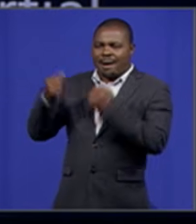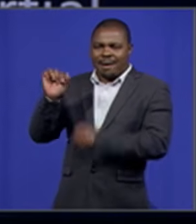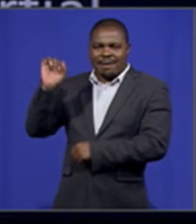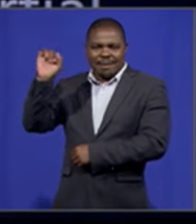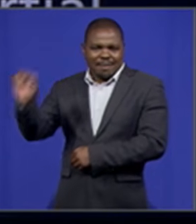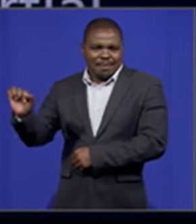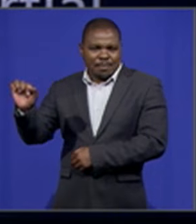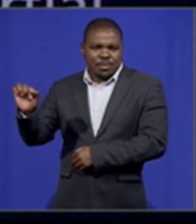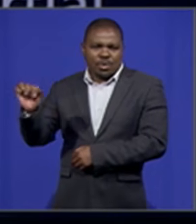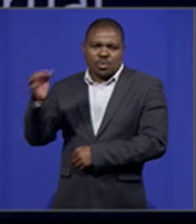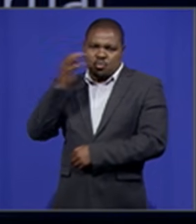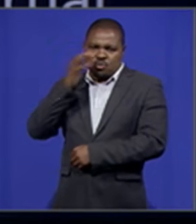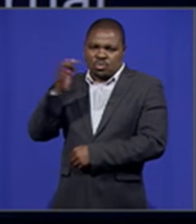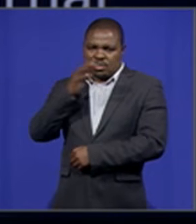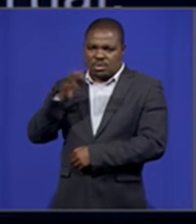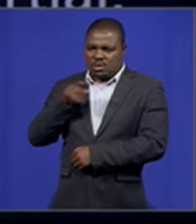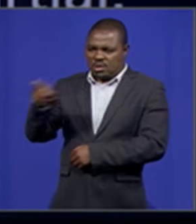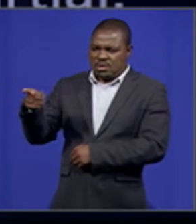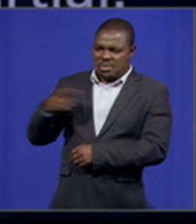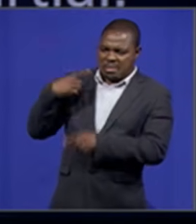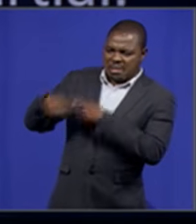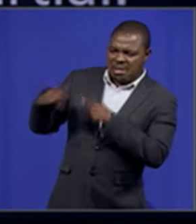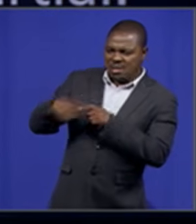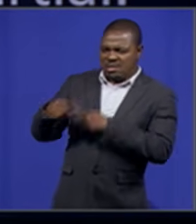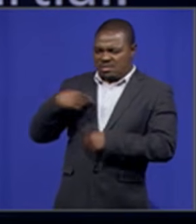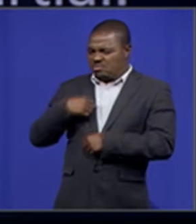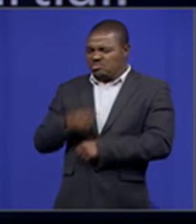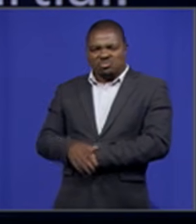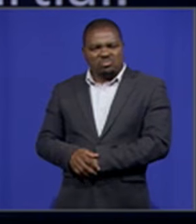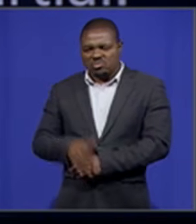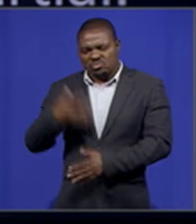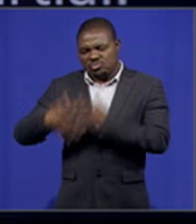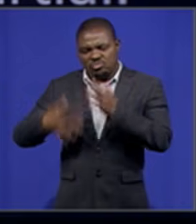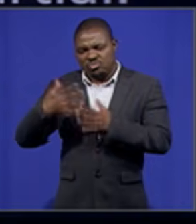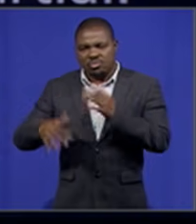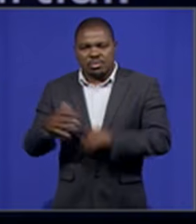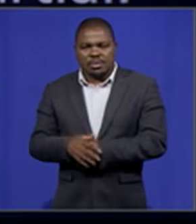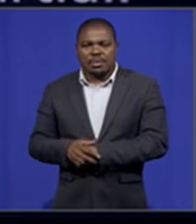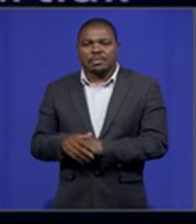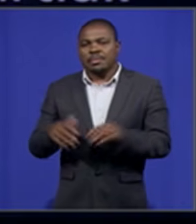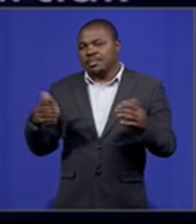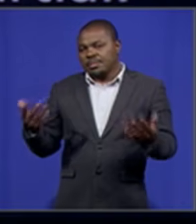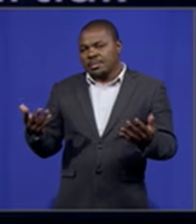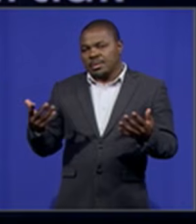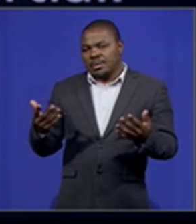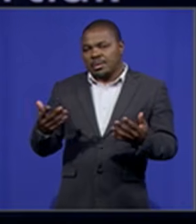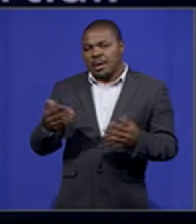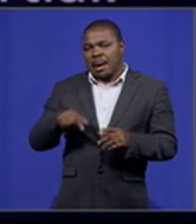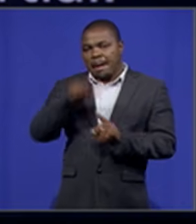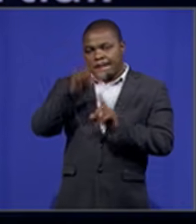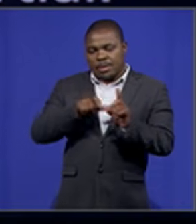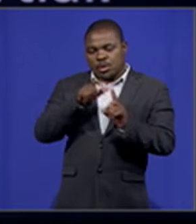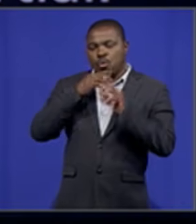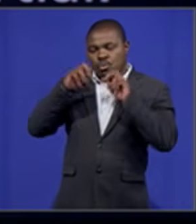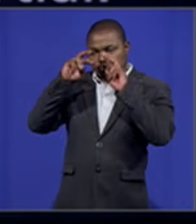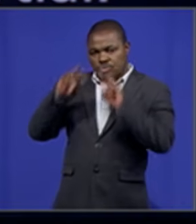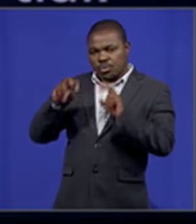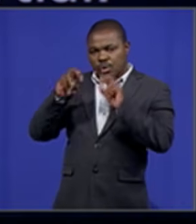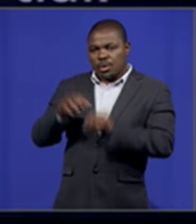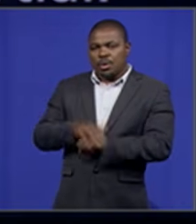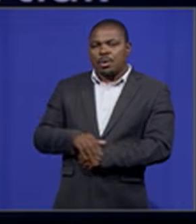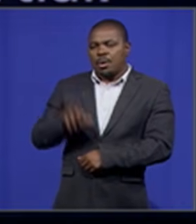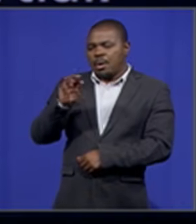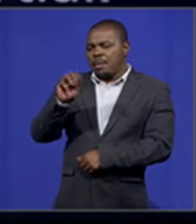seo a re le ka setla le ka nna ke se e le gore se tloga se tšweleditše ke monyakiši wa tšona wa melato yena